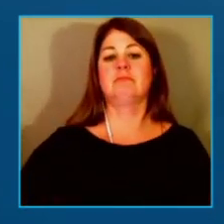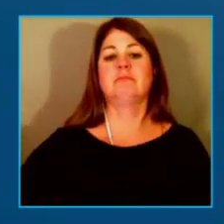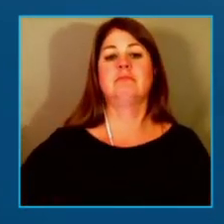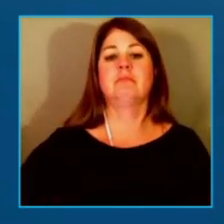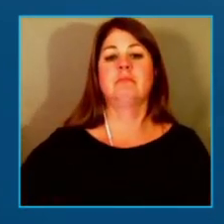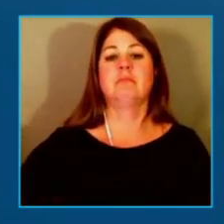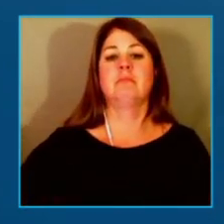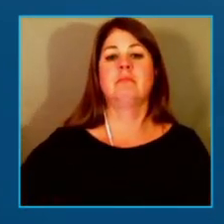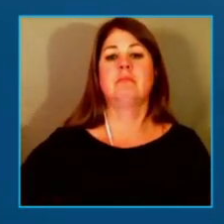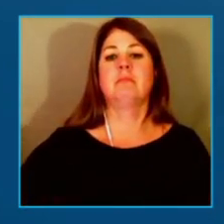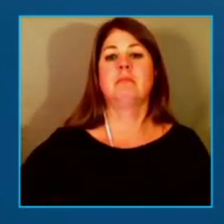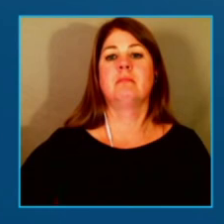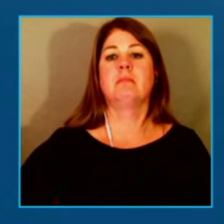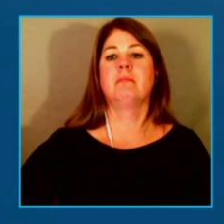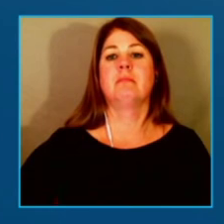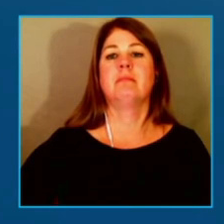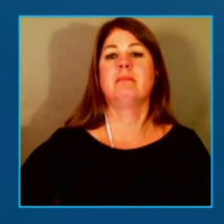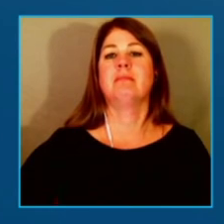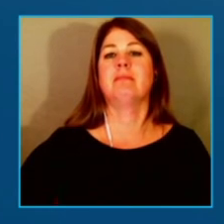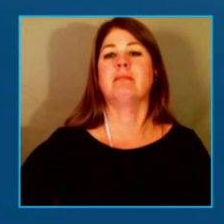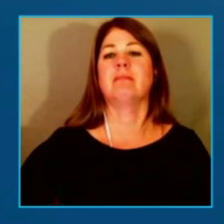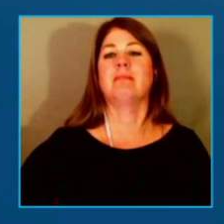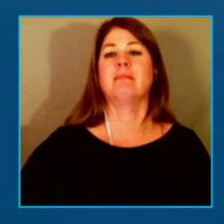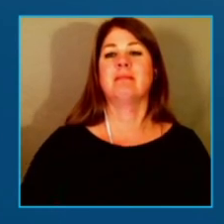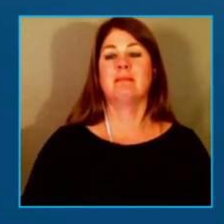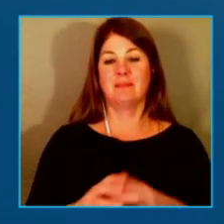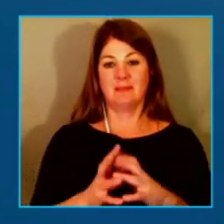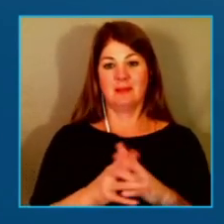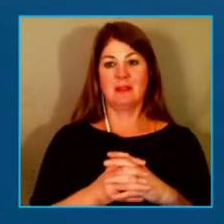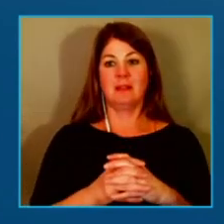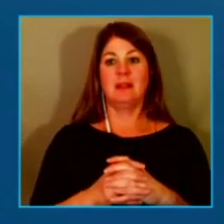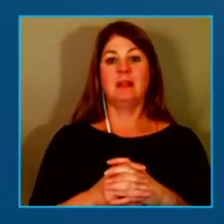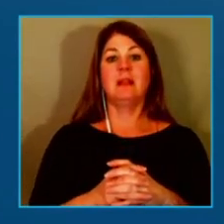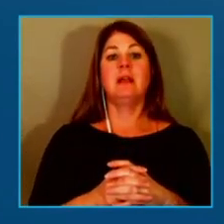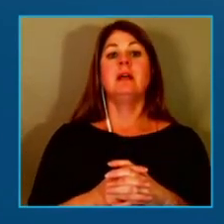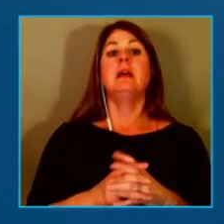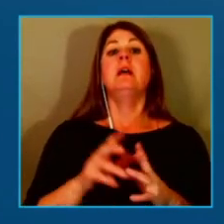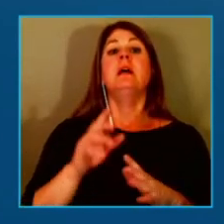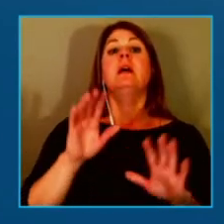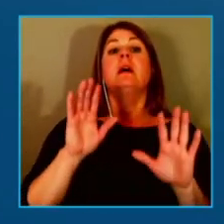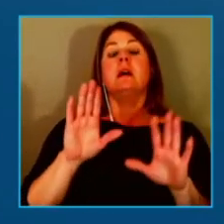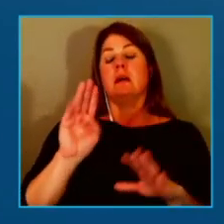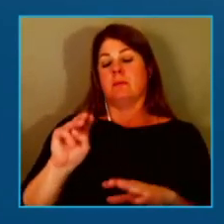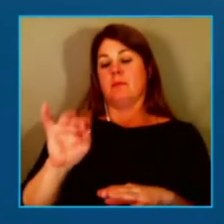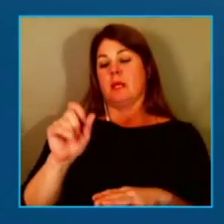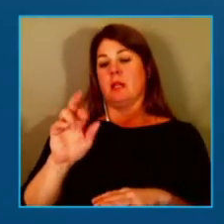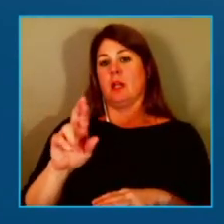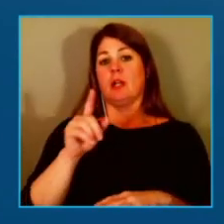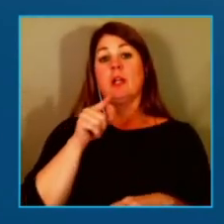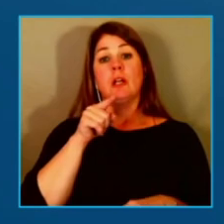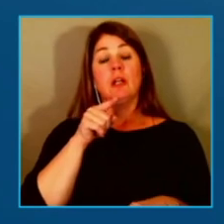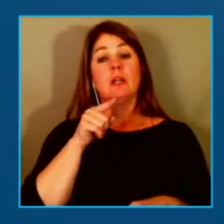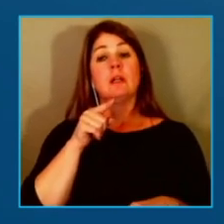Leah or Frank, do you have any, since you work with them, do you have any comments that you wanted to offer to